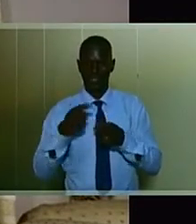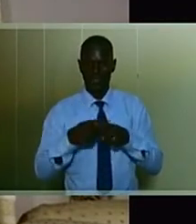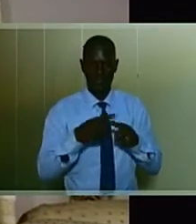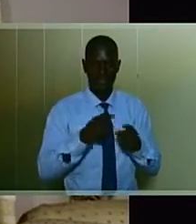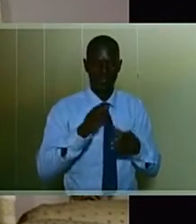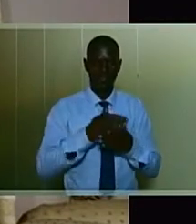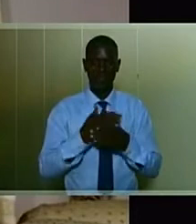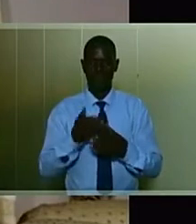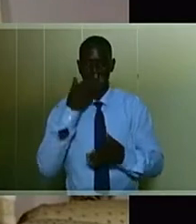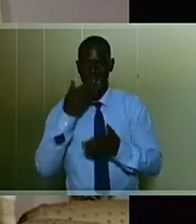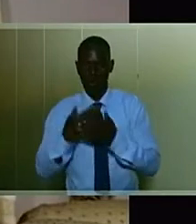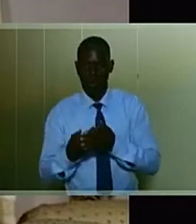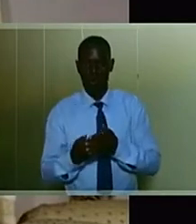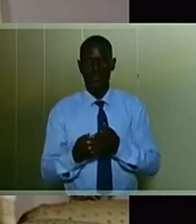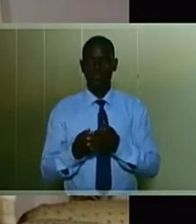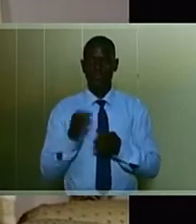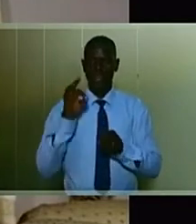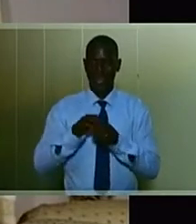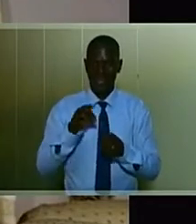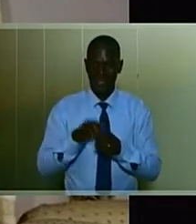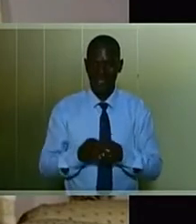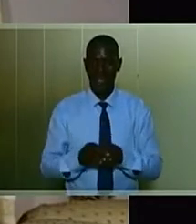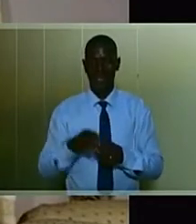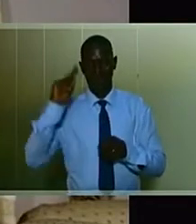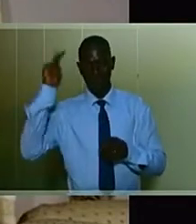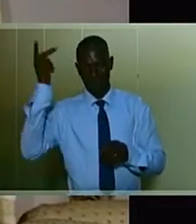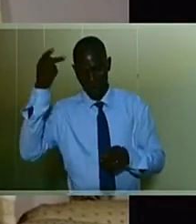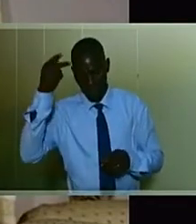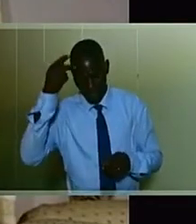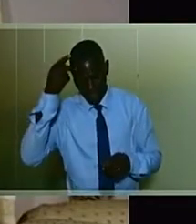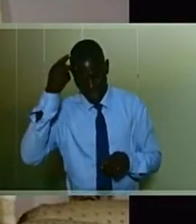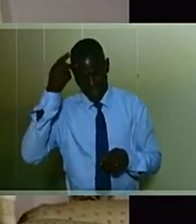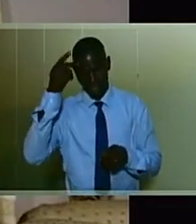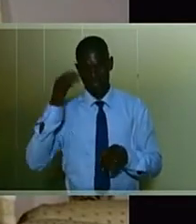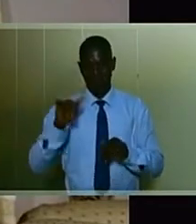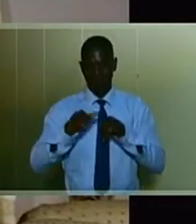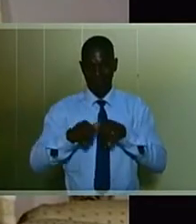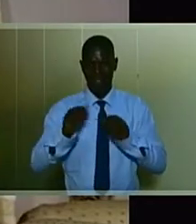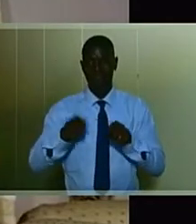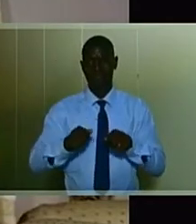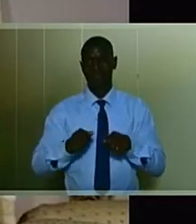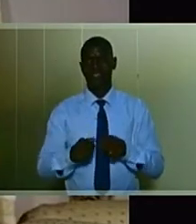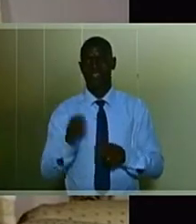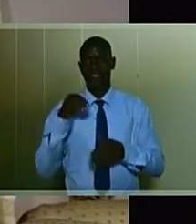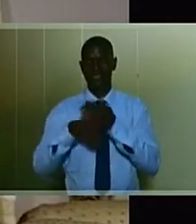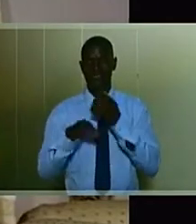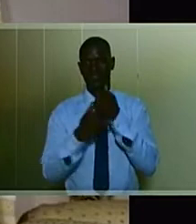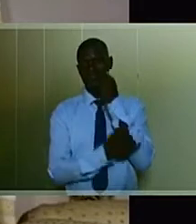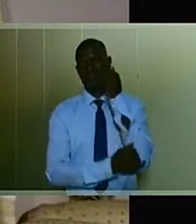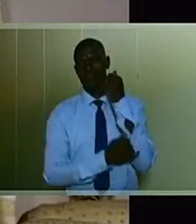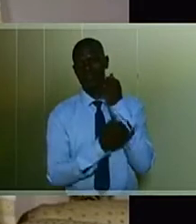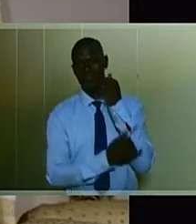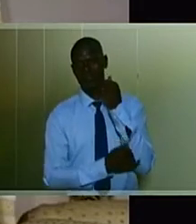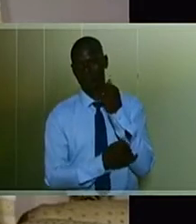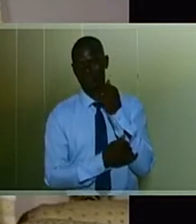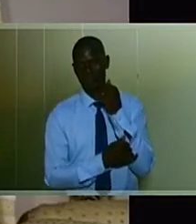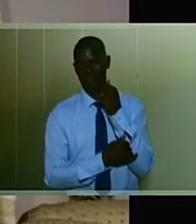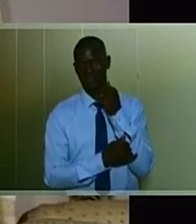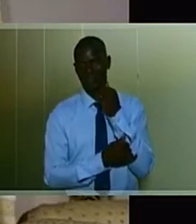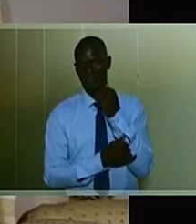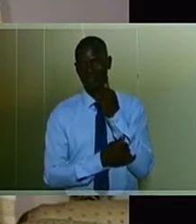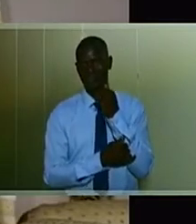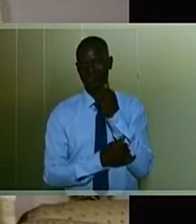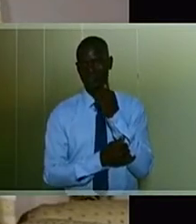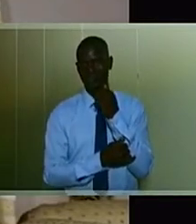and political stability in the country. Credible election, the bond between credible election and economic